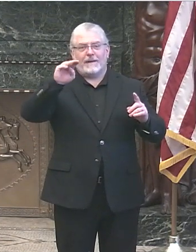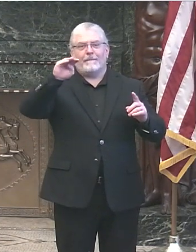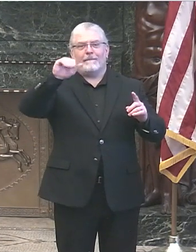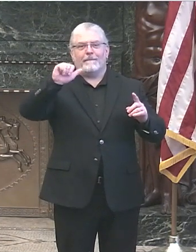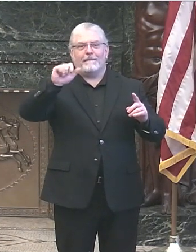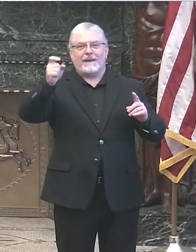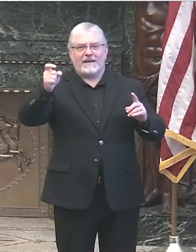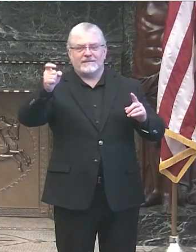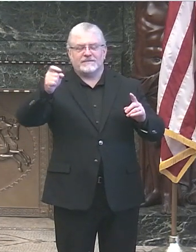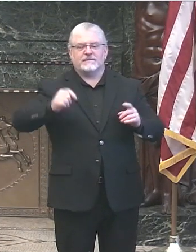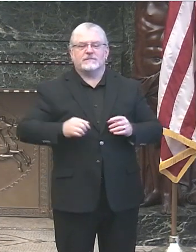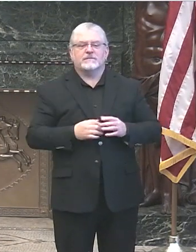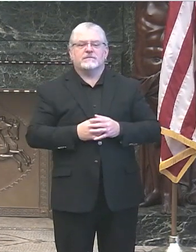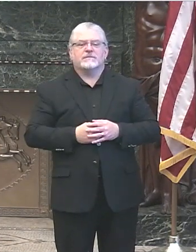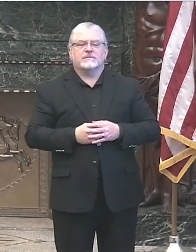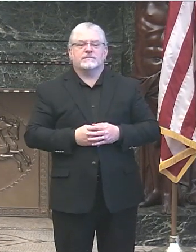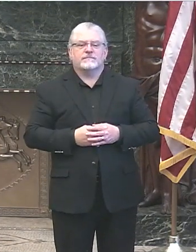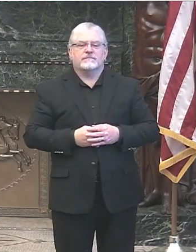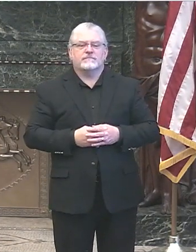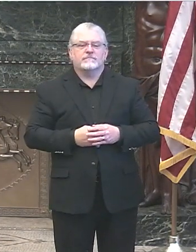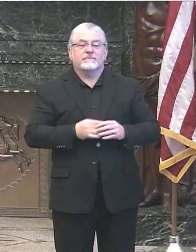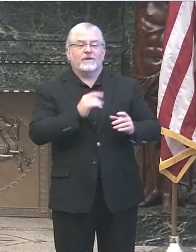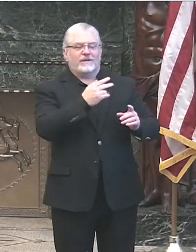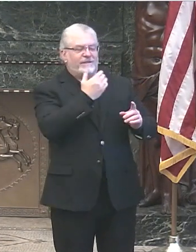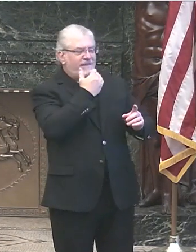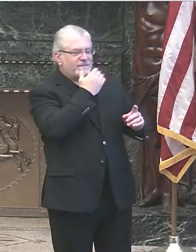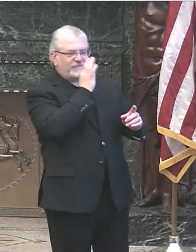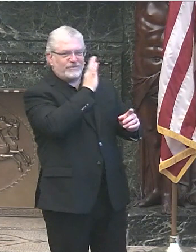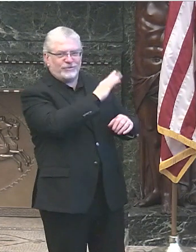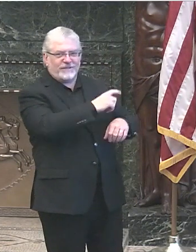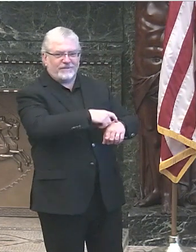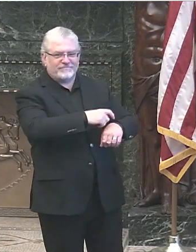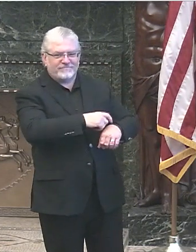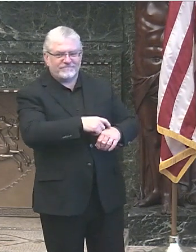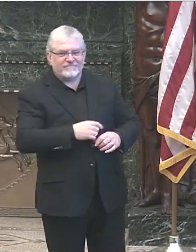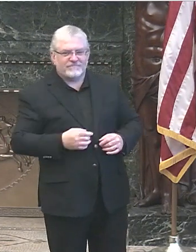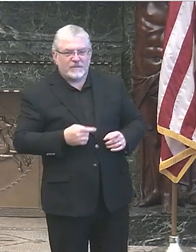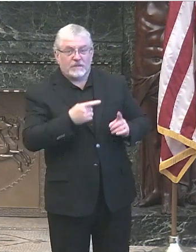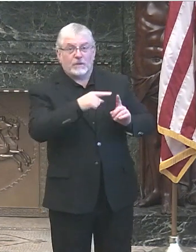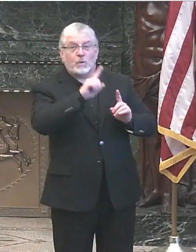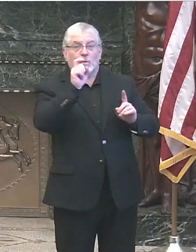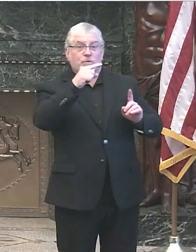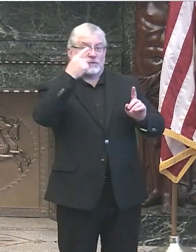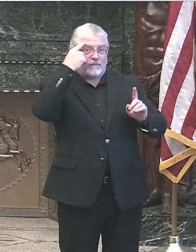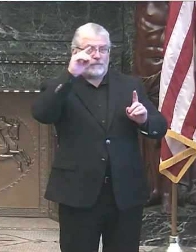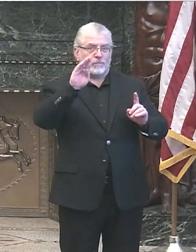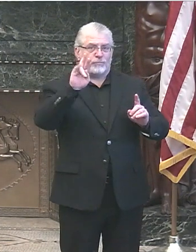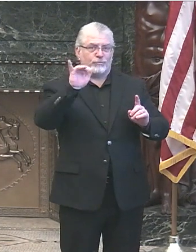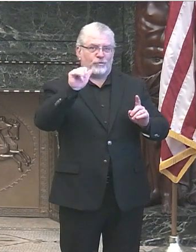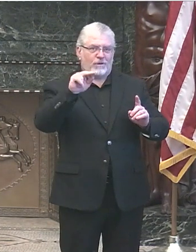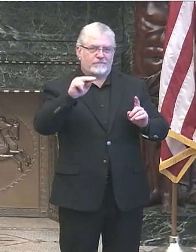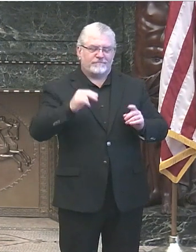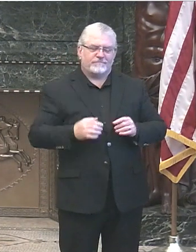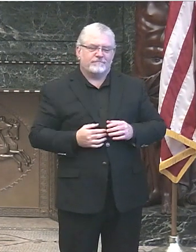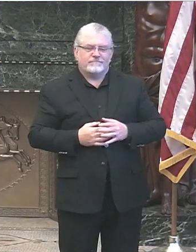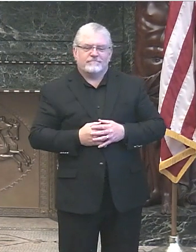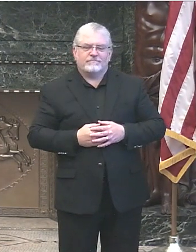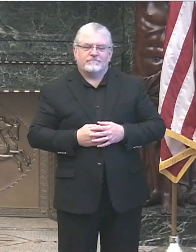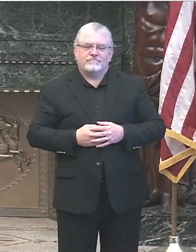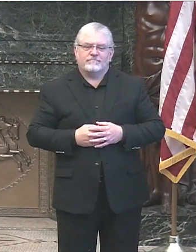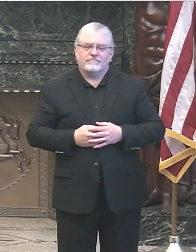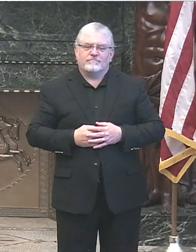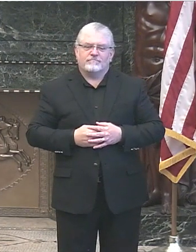two questions. This one is for Brian. Of the $5 billion that Pennsylvania is poised to receive from the